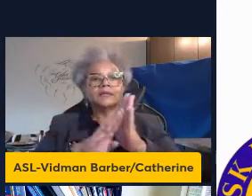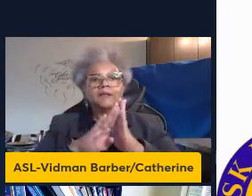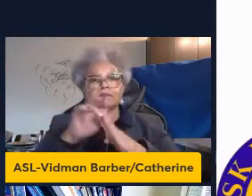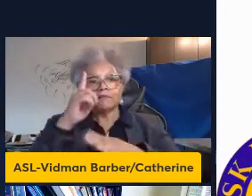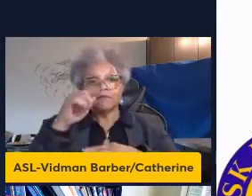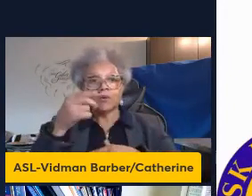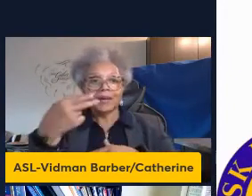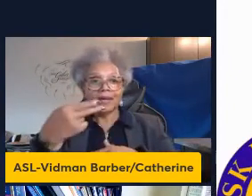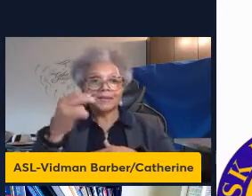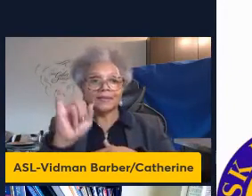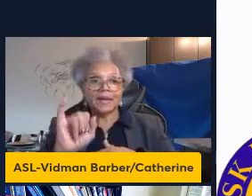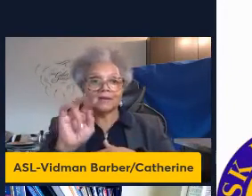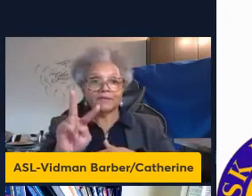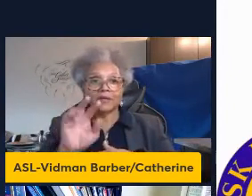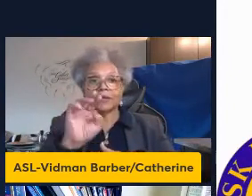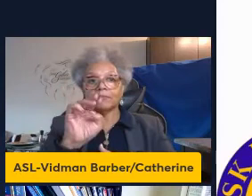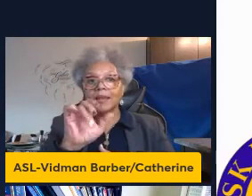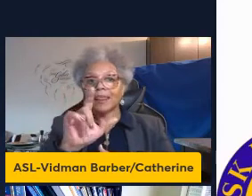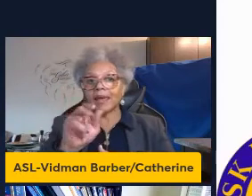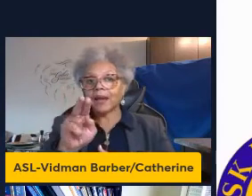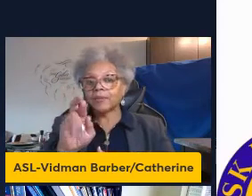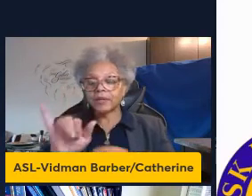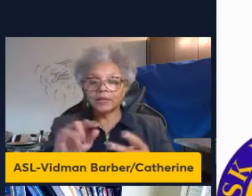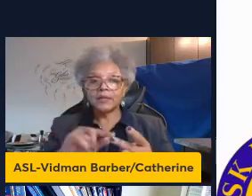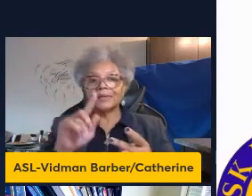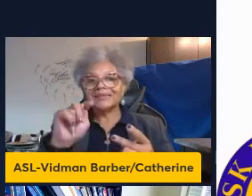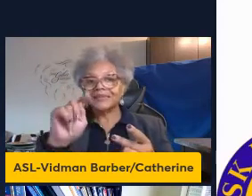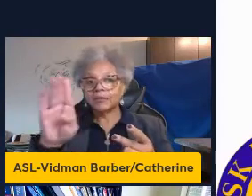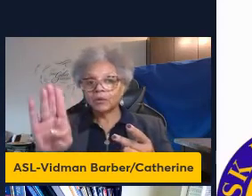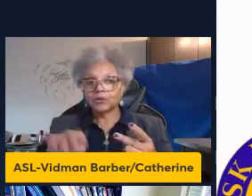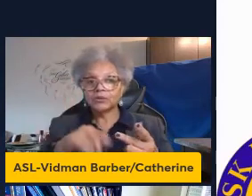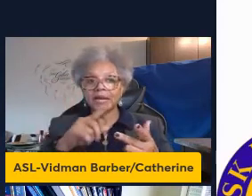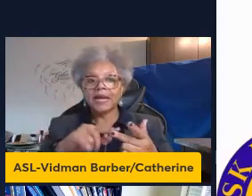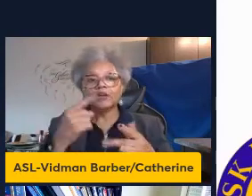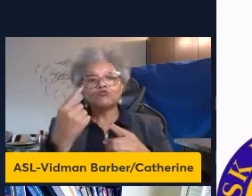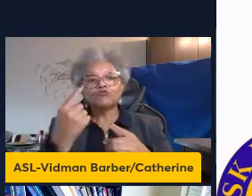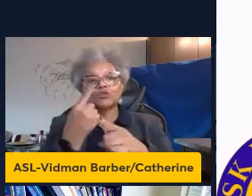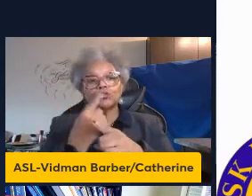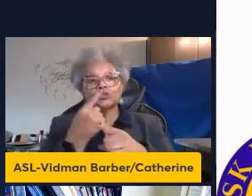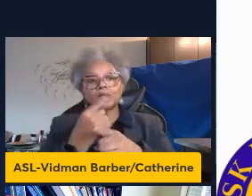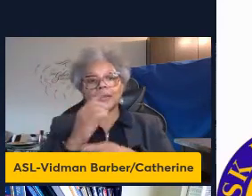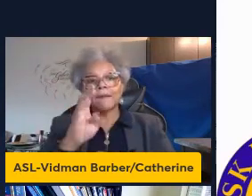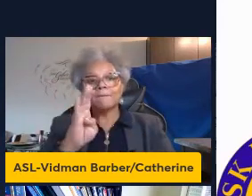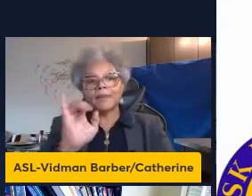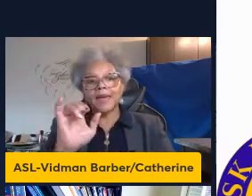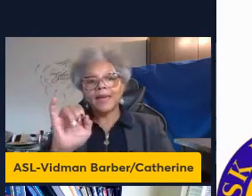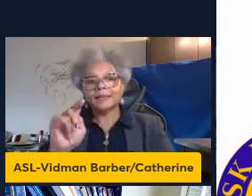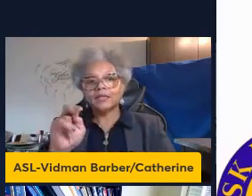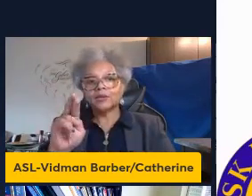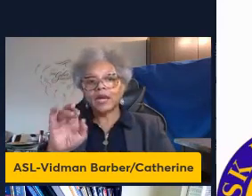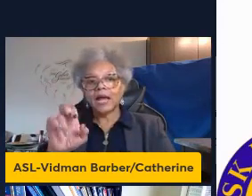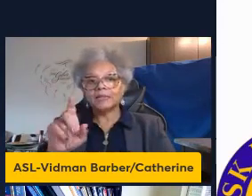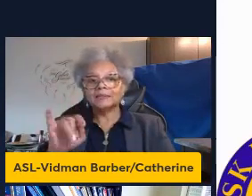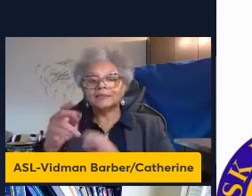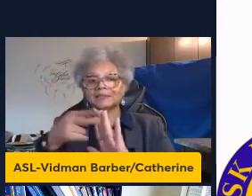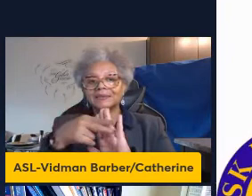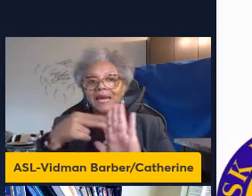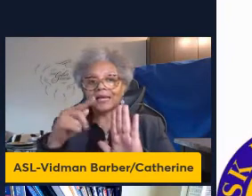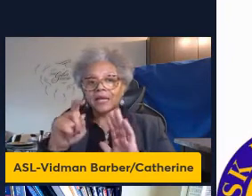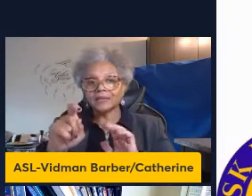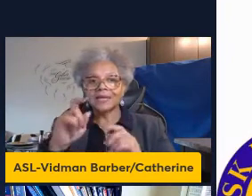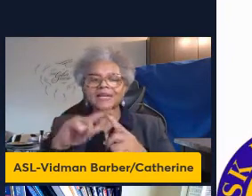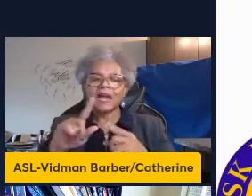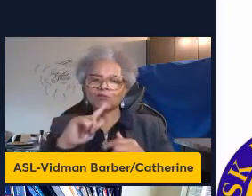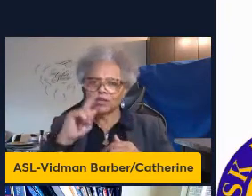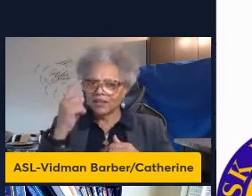HIV, malaria, tuberculosis, and routine bacteriology diagnostics, and really thought that I was going